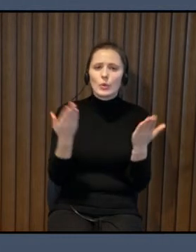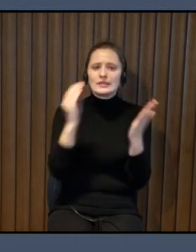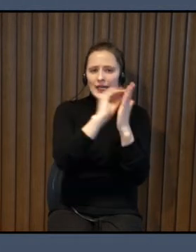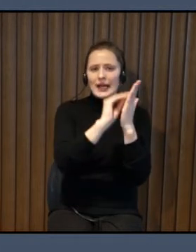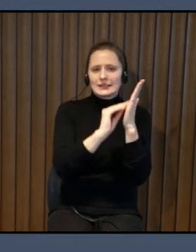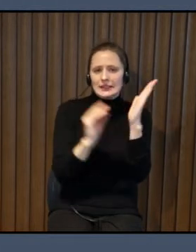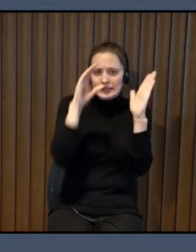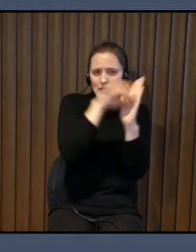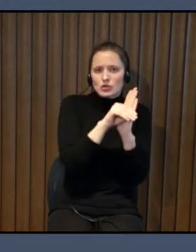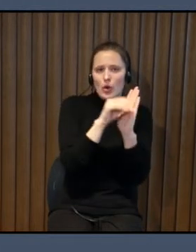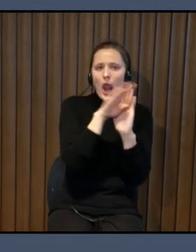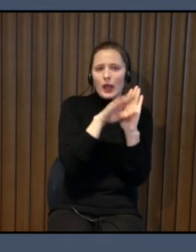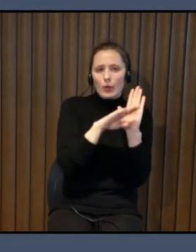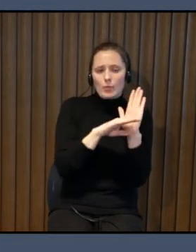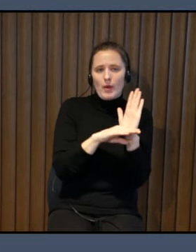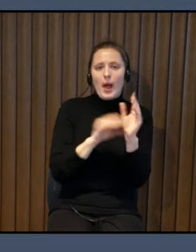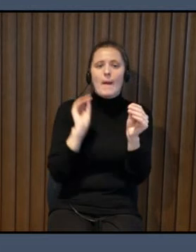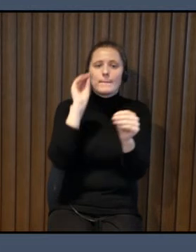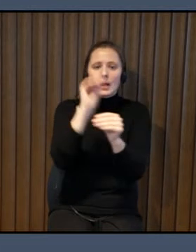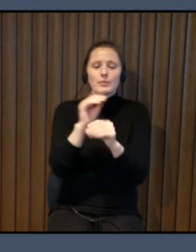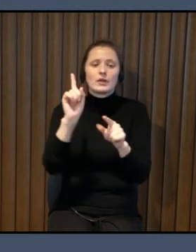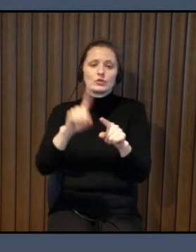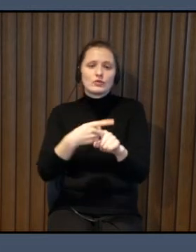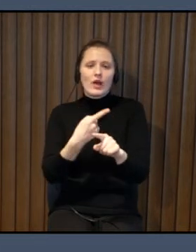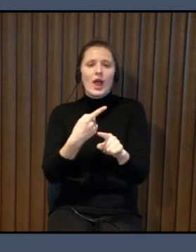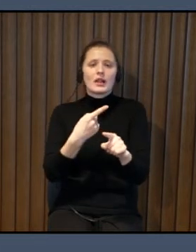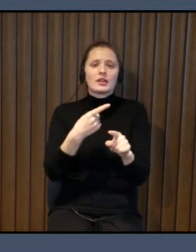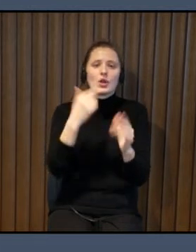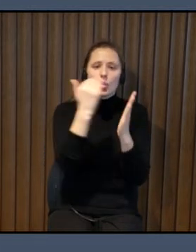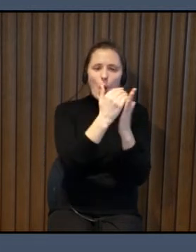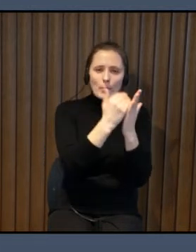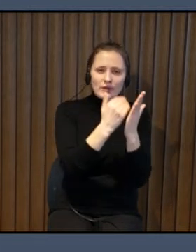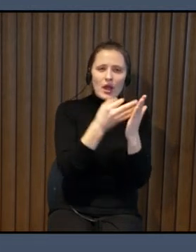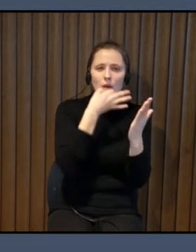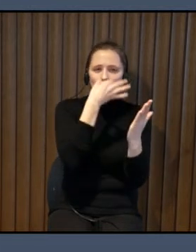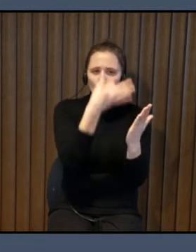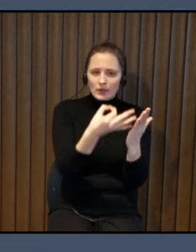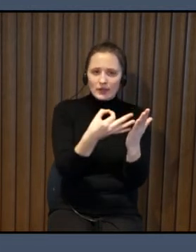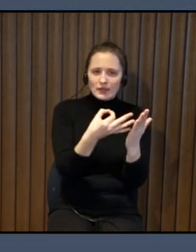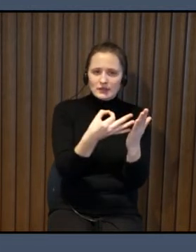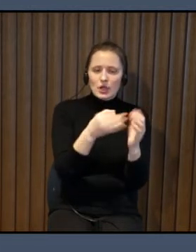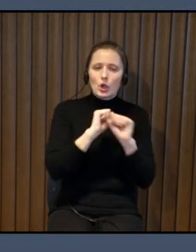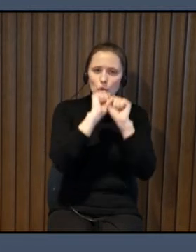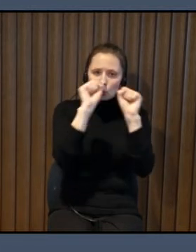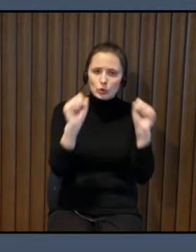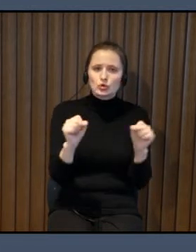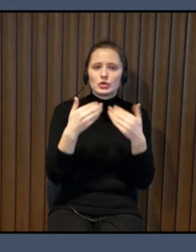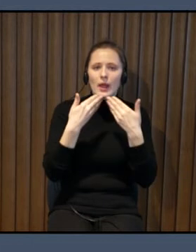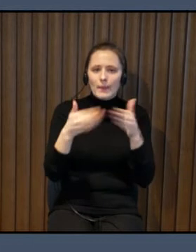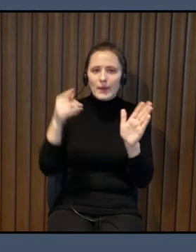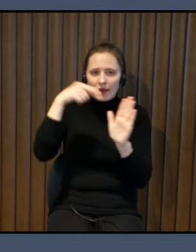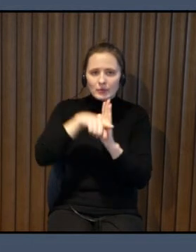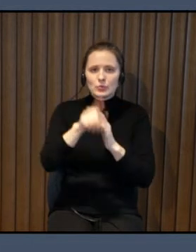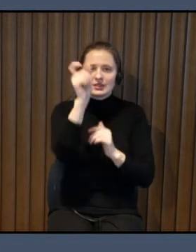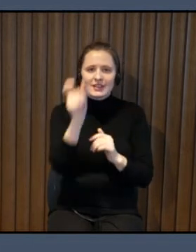thus, I hope all the municipalities will do what has been prescribed by these general laws. Also,